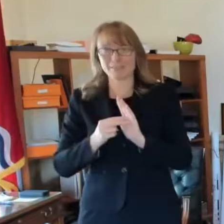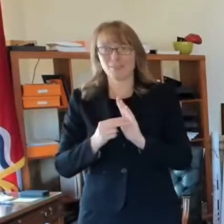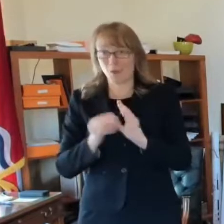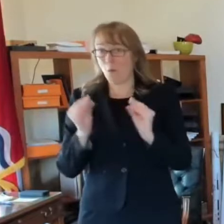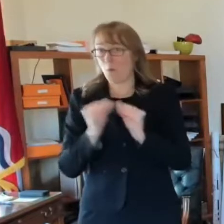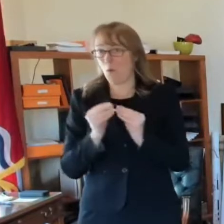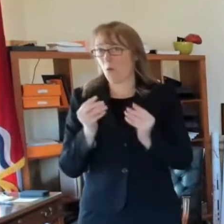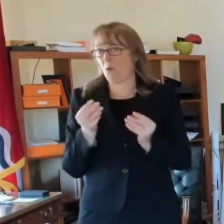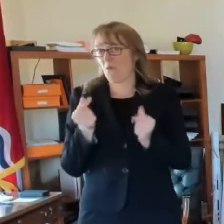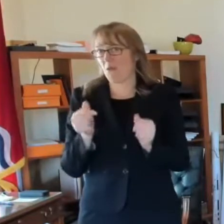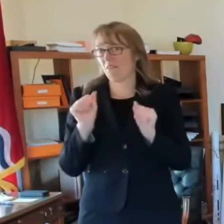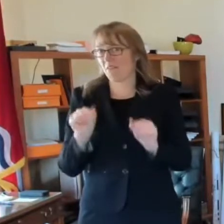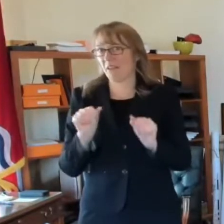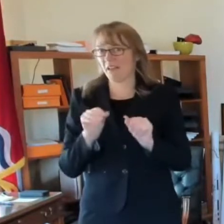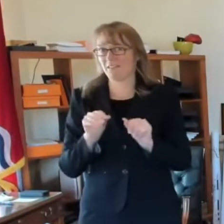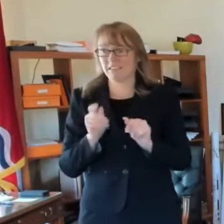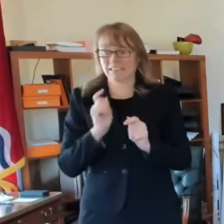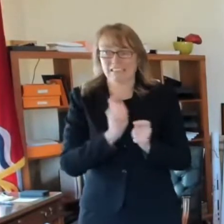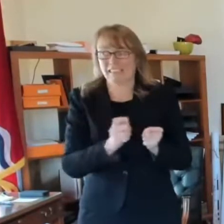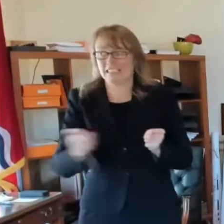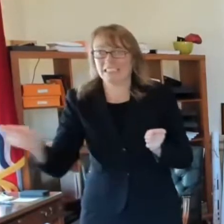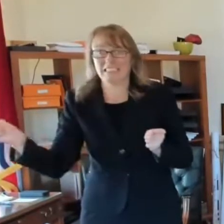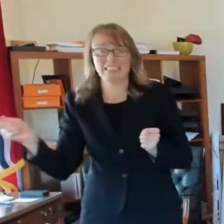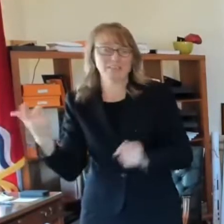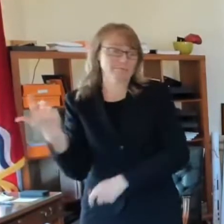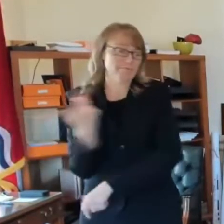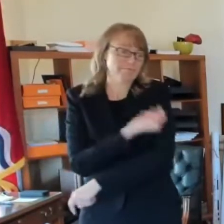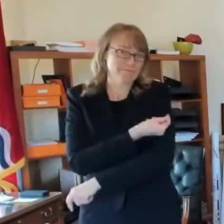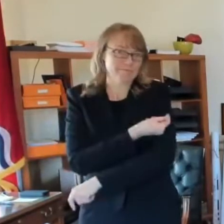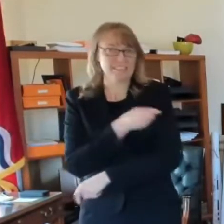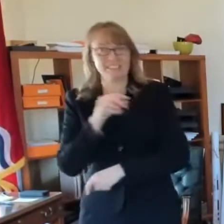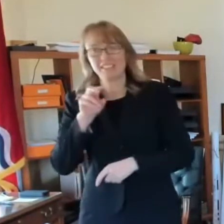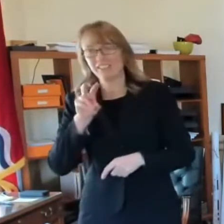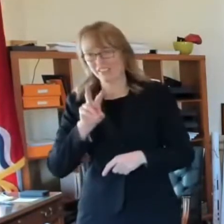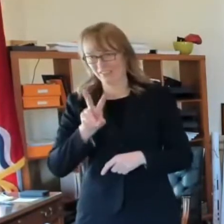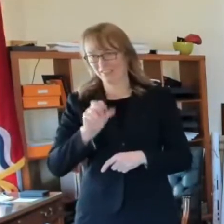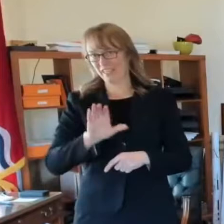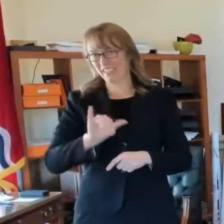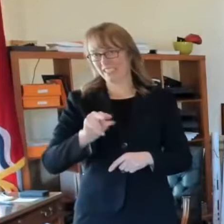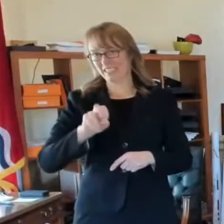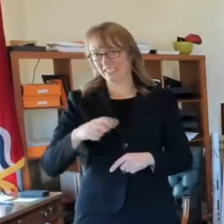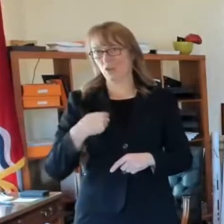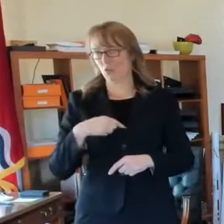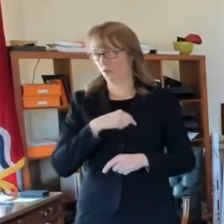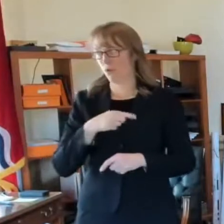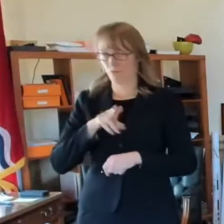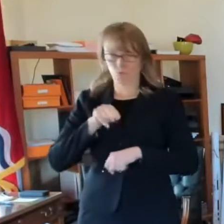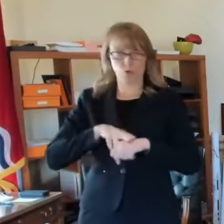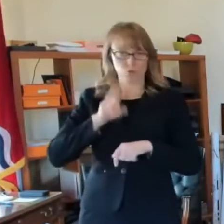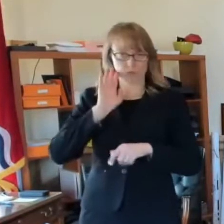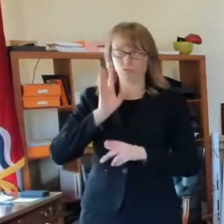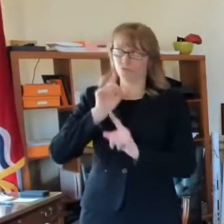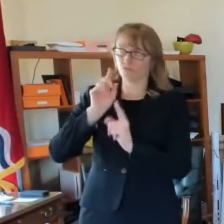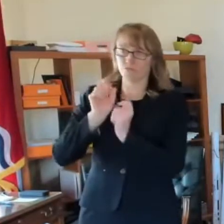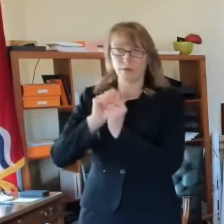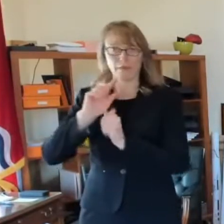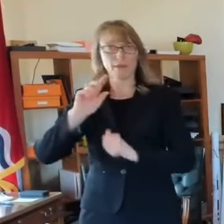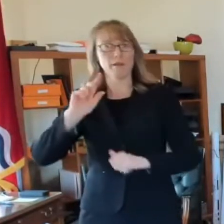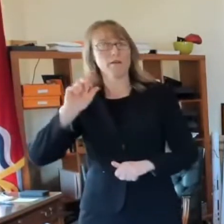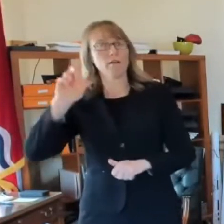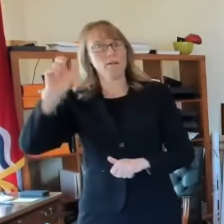quickly across the nation. Of course, we will, you know, be in this with the nation. We of course want healthcare workers